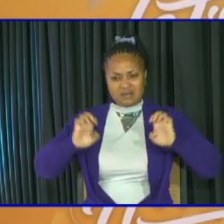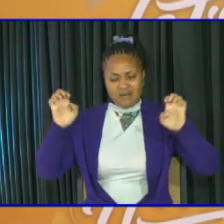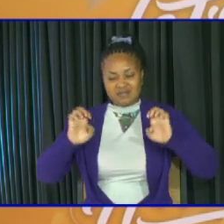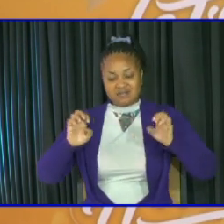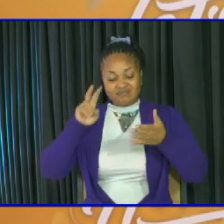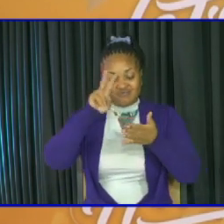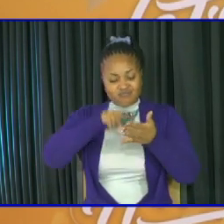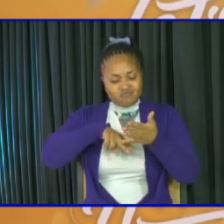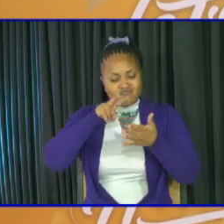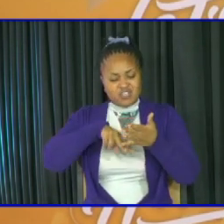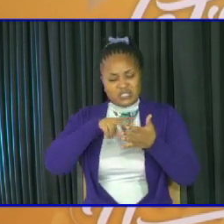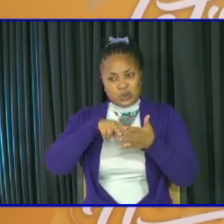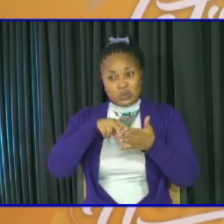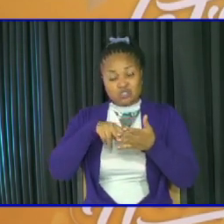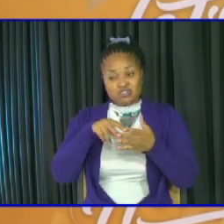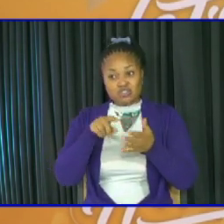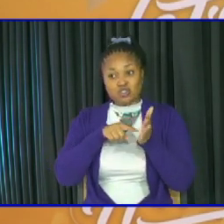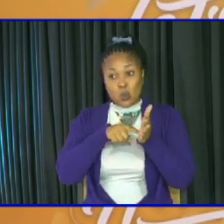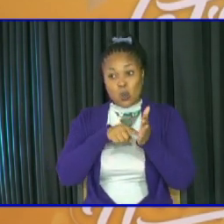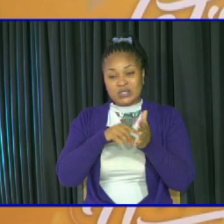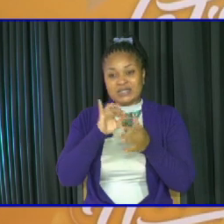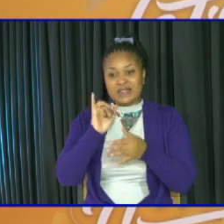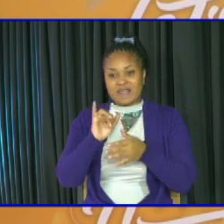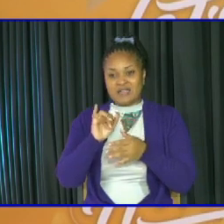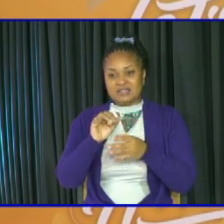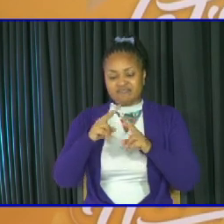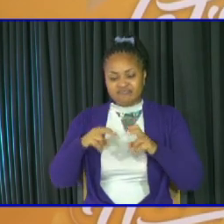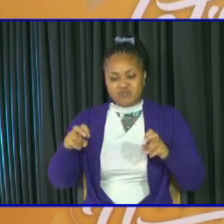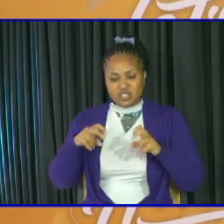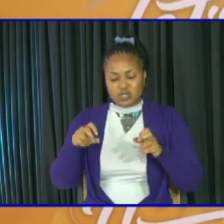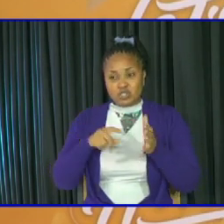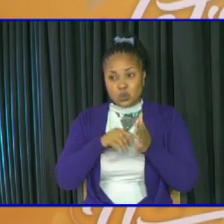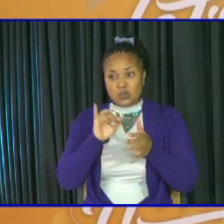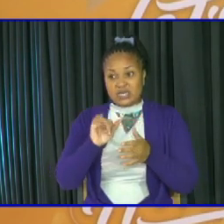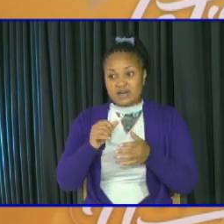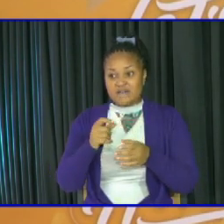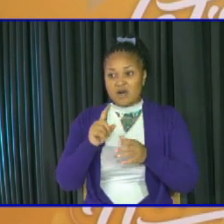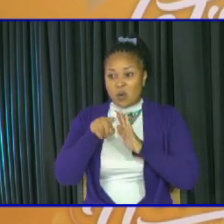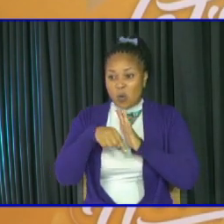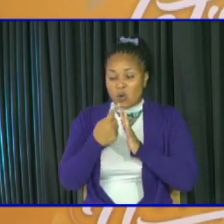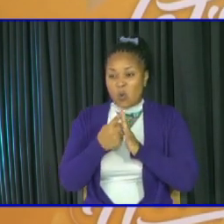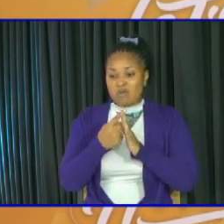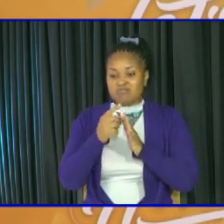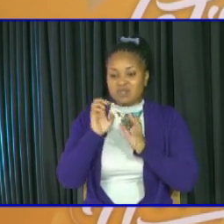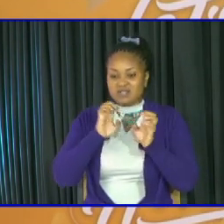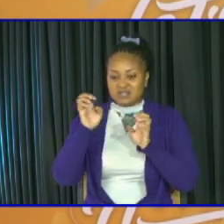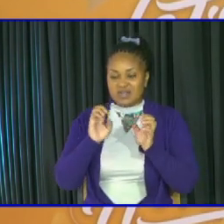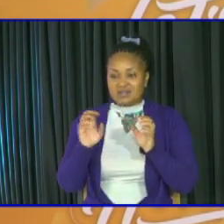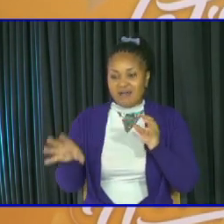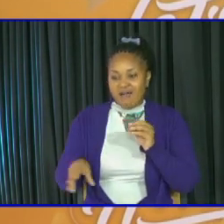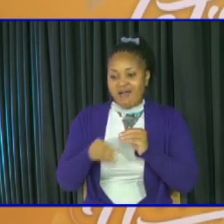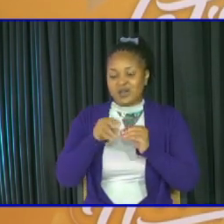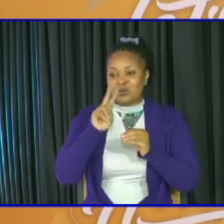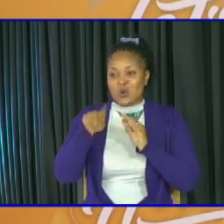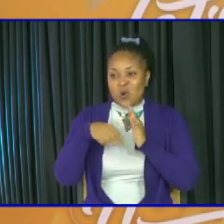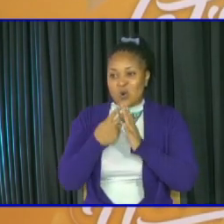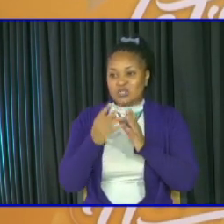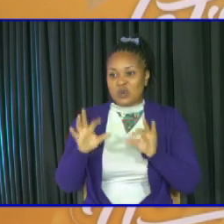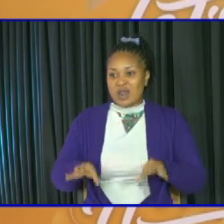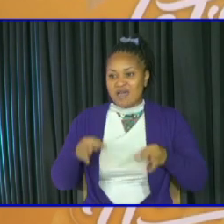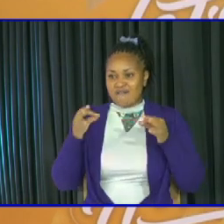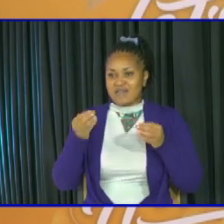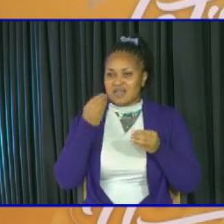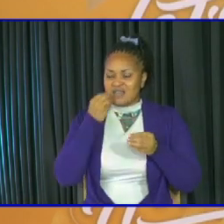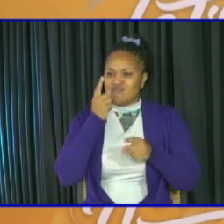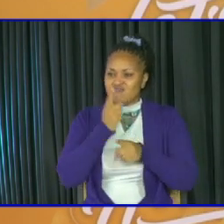Research has shown that for every hour that you exercise, you add 2 hours to your life. Eat right. Go back to